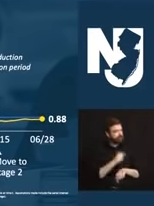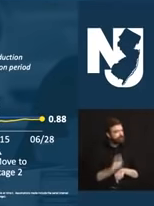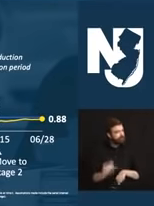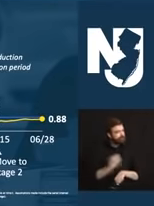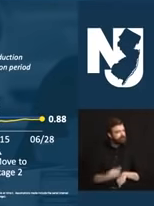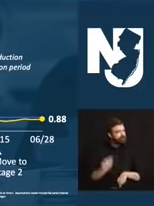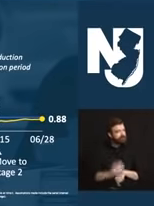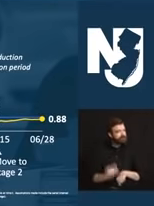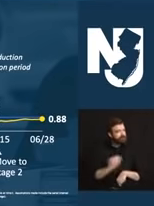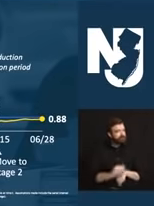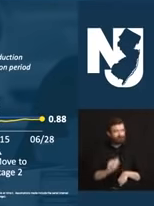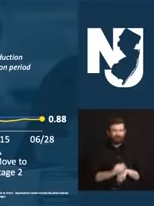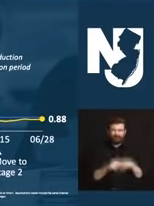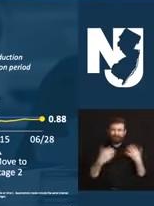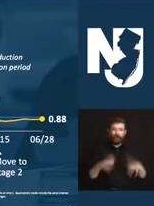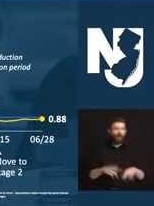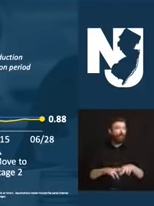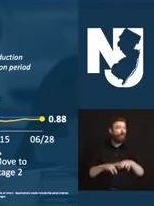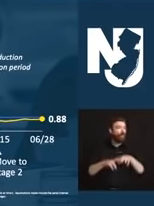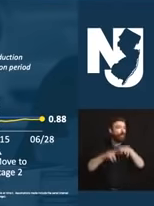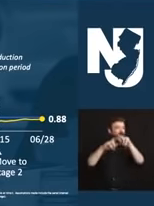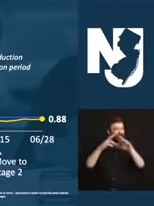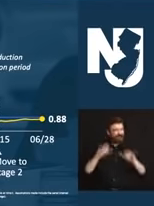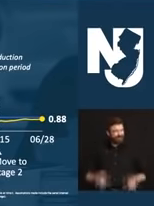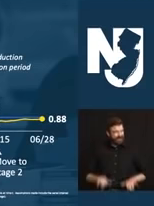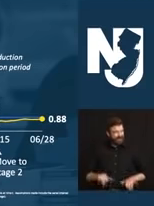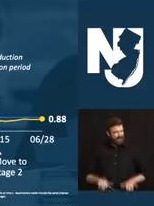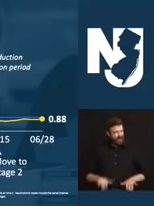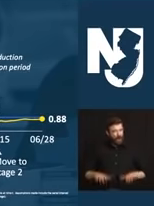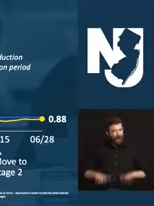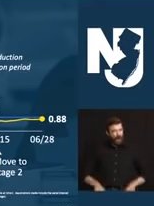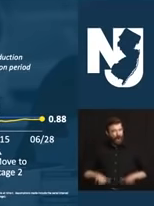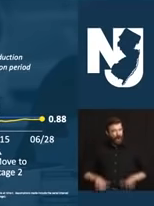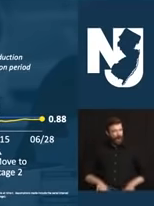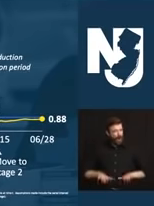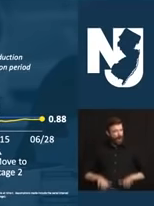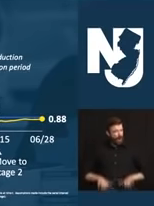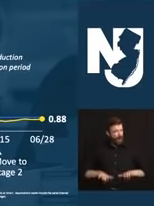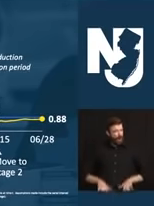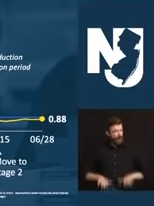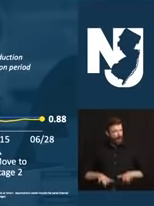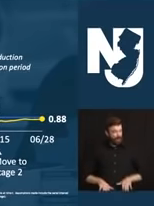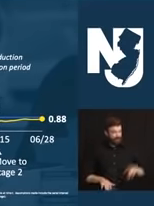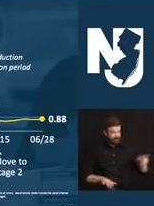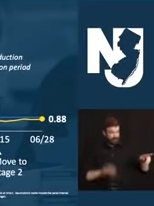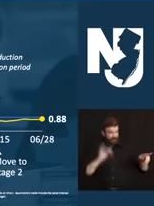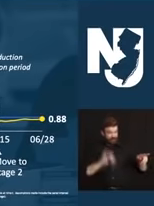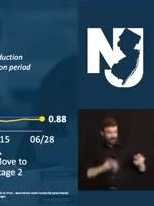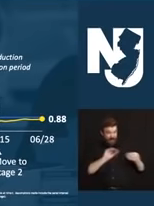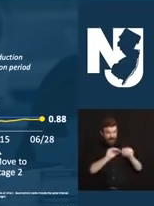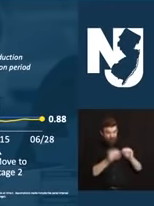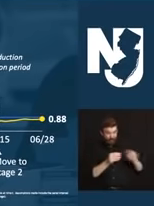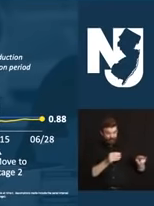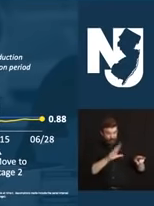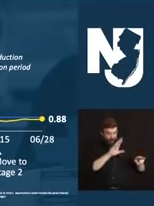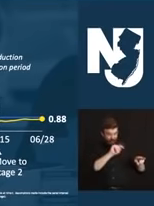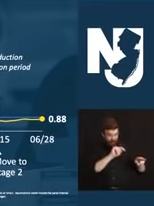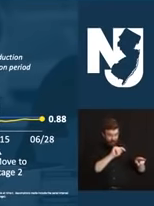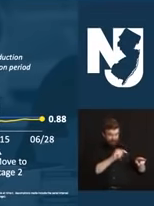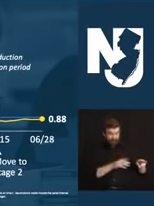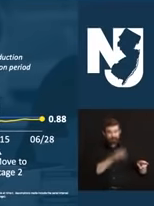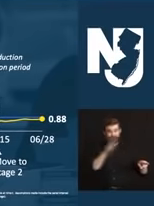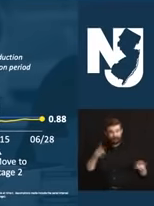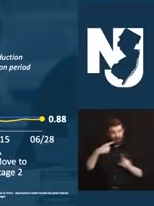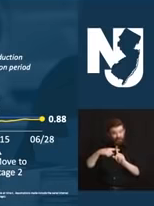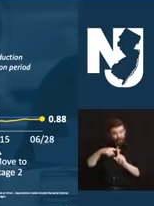is at the moment. This number, as we've said before, combined with positivity rate, I would add to that new hospitalizations, which